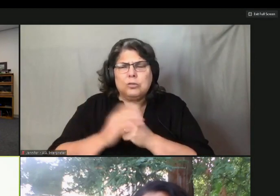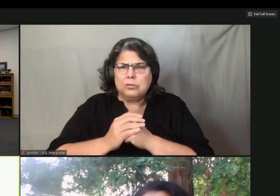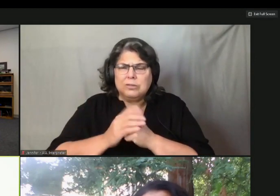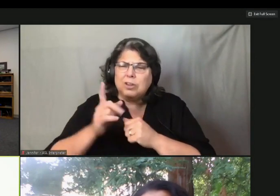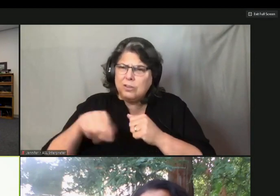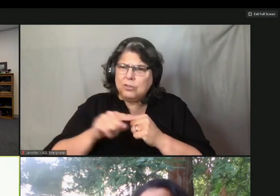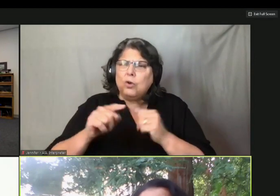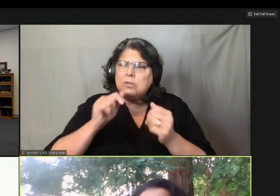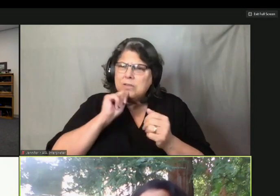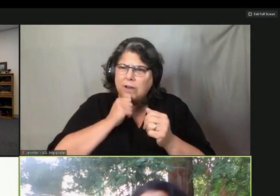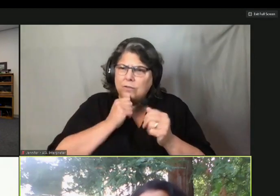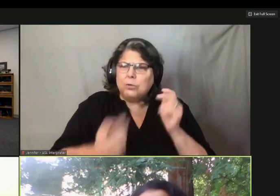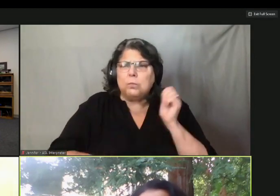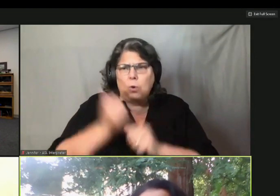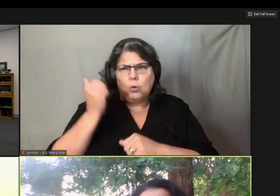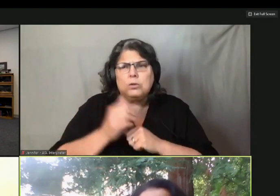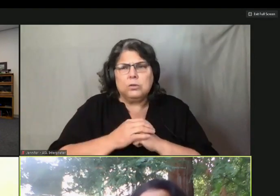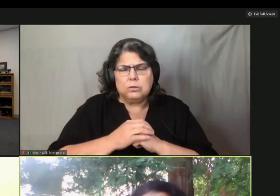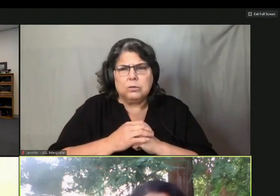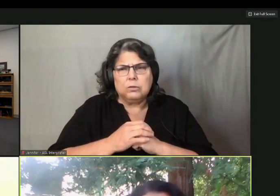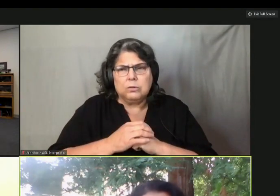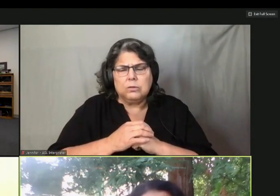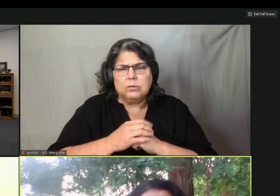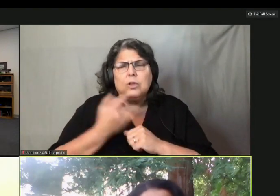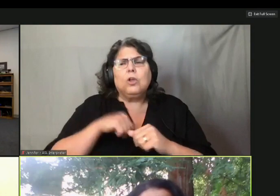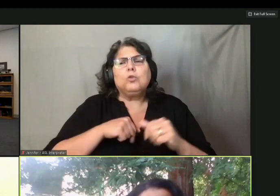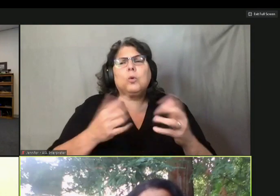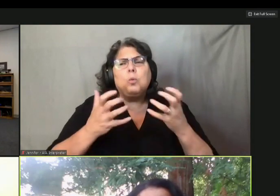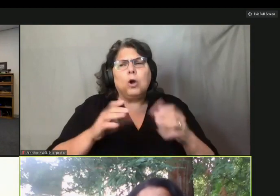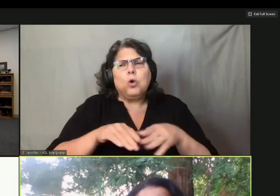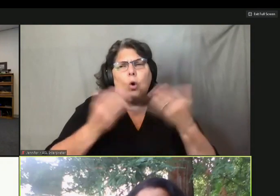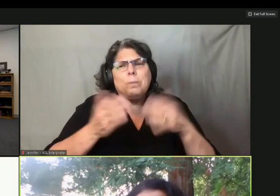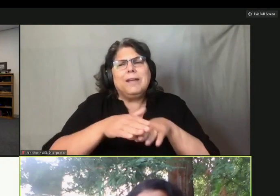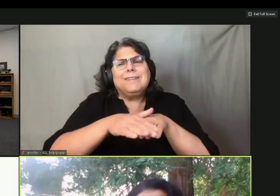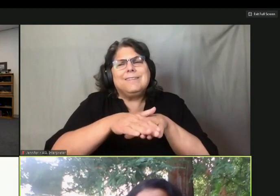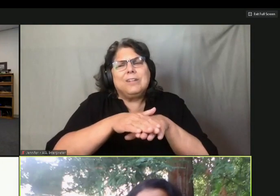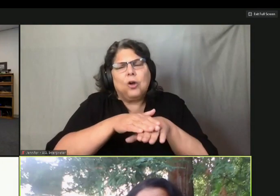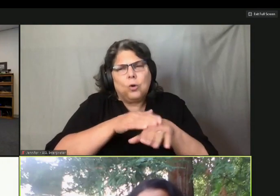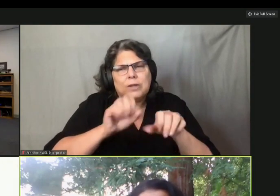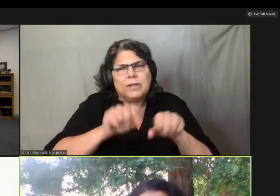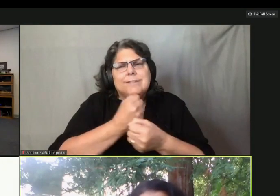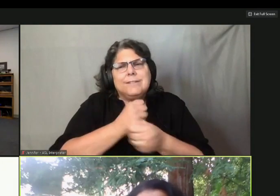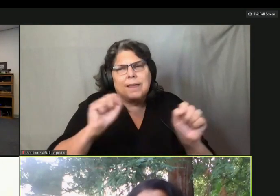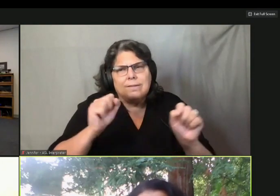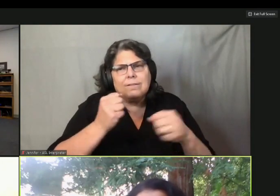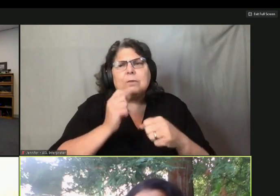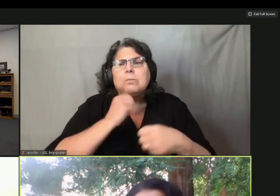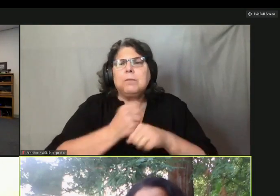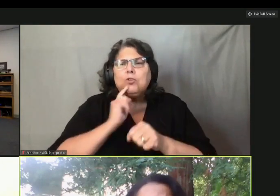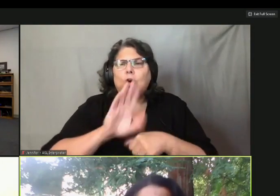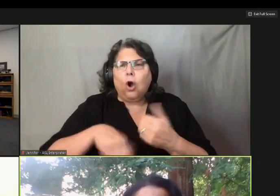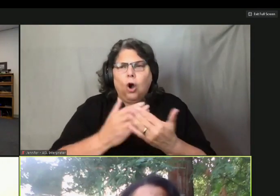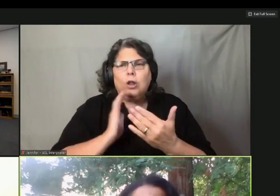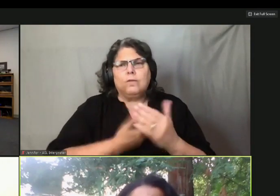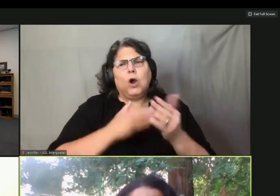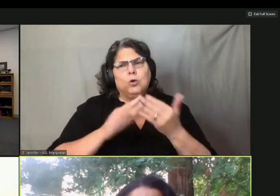So we're trying to open safely to ensure that the entire community can be safe as we